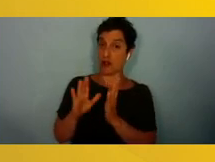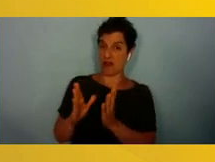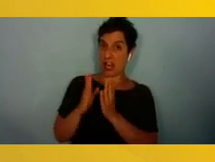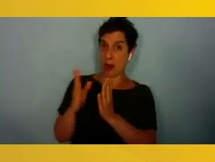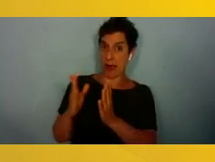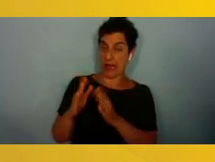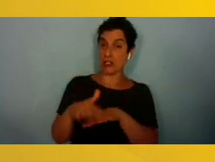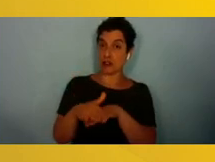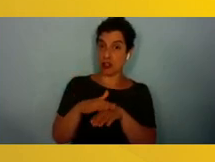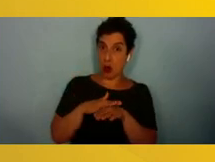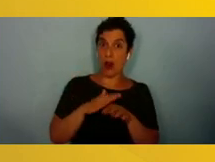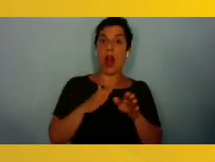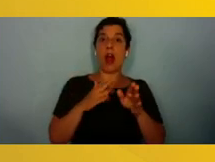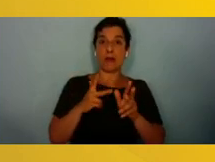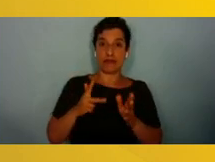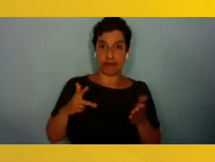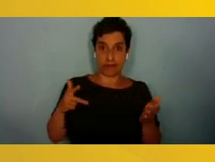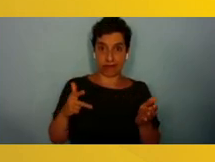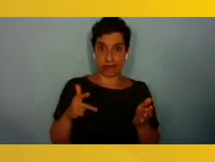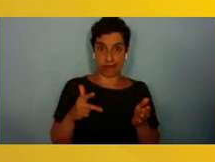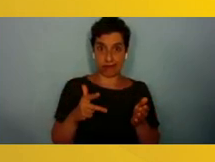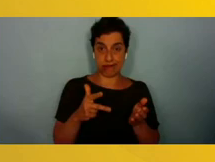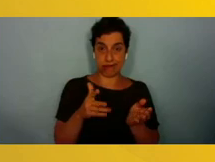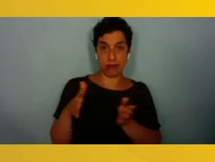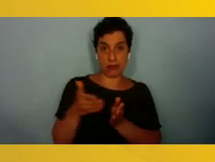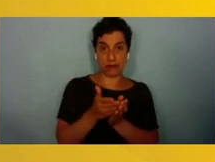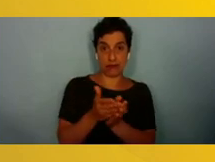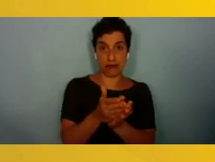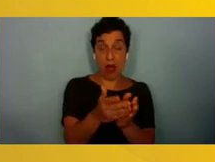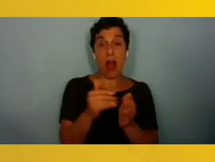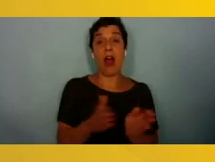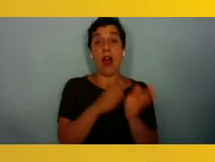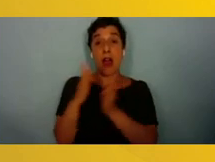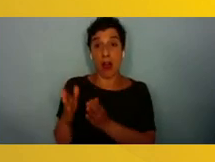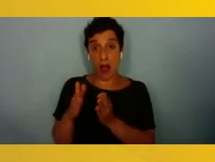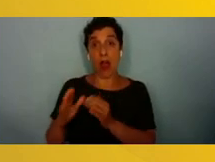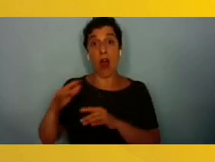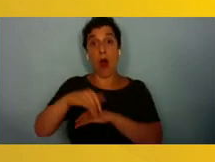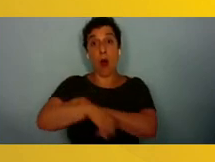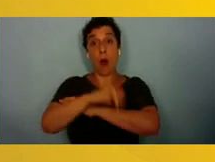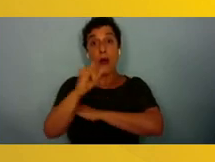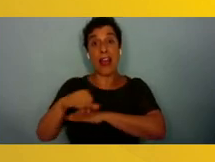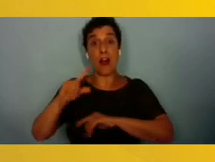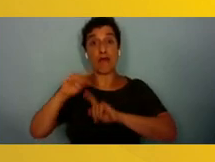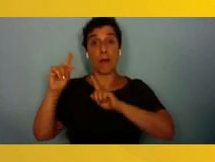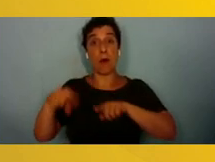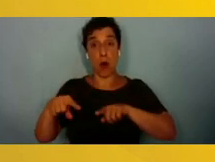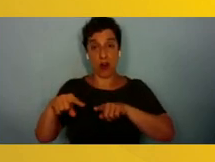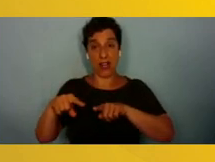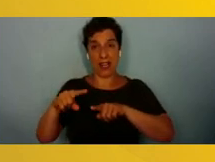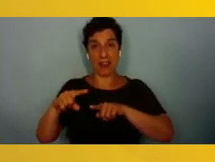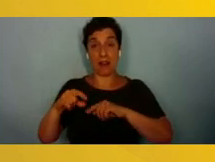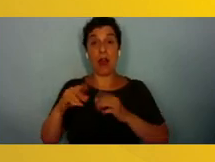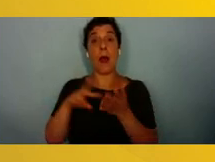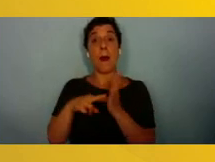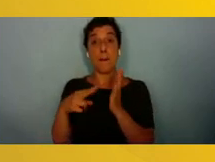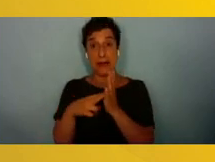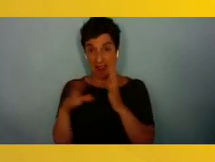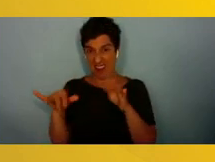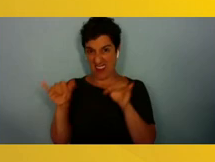slower speed. And finally, students can implement whale reporting, which is implementing that system